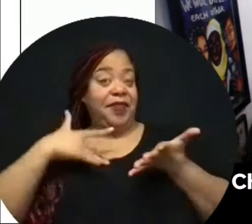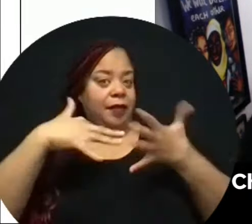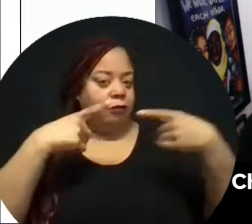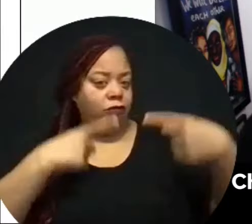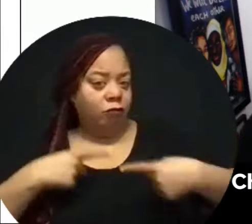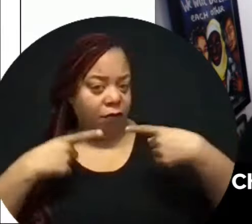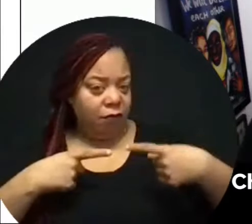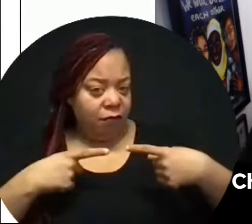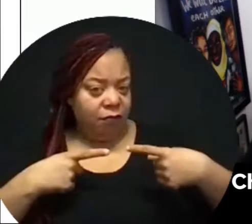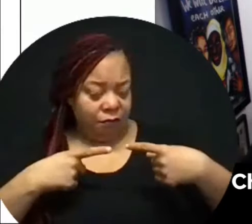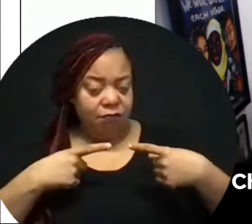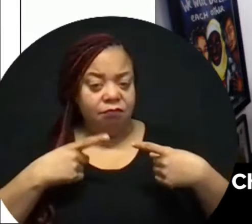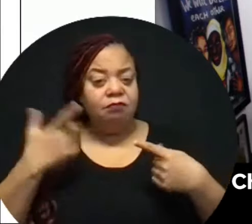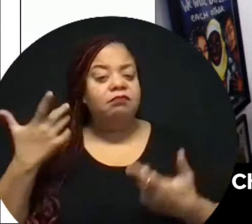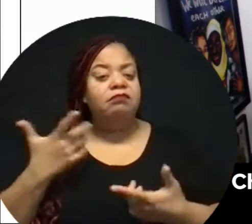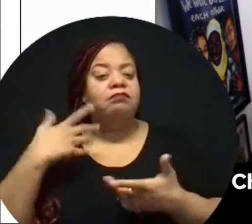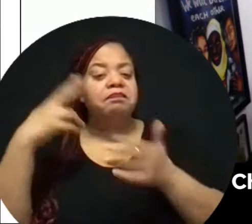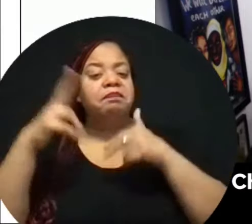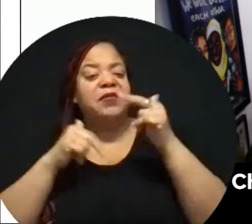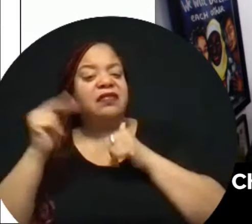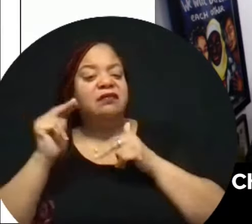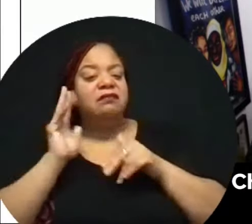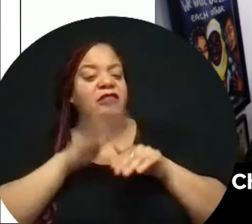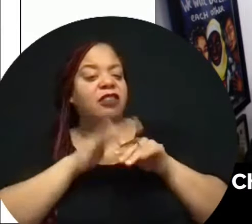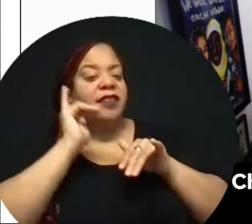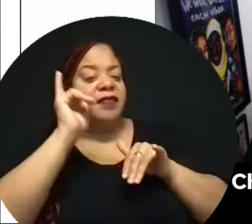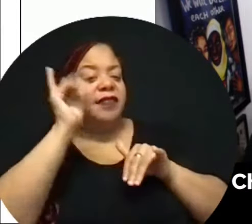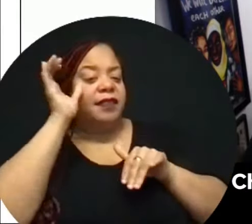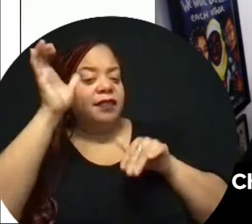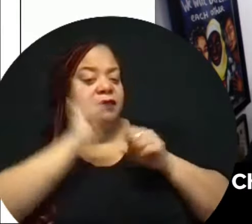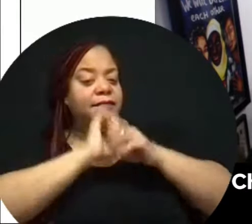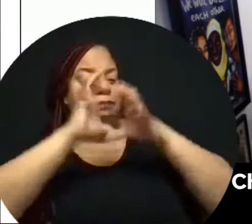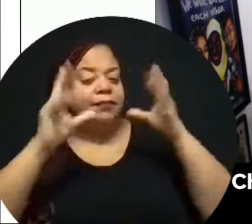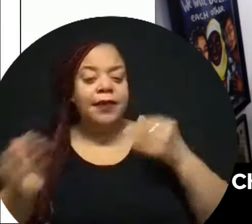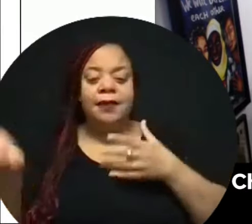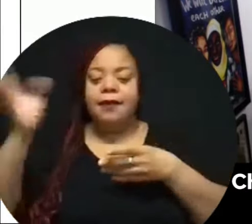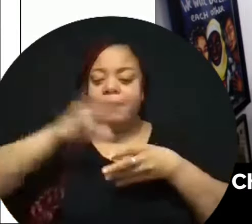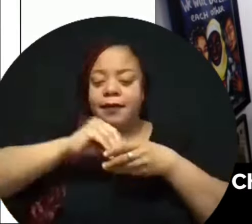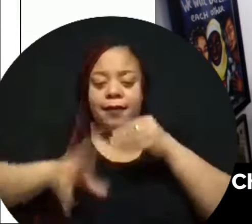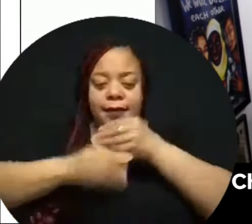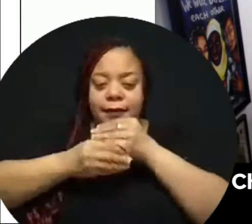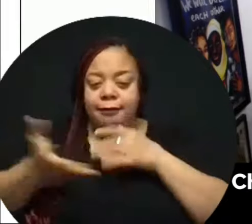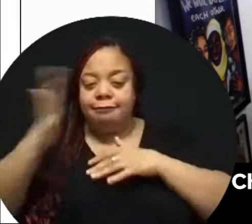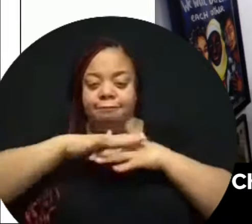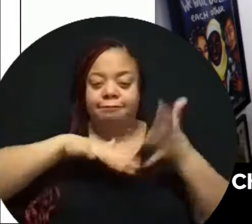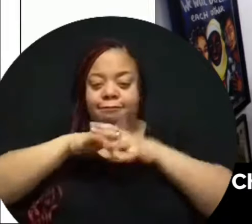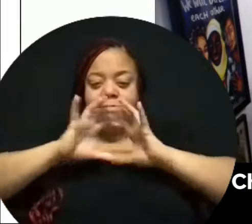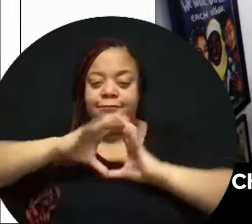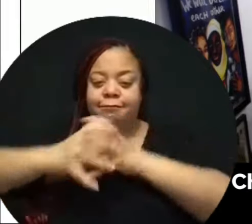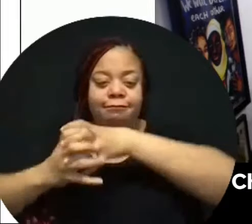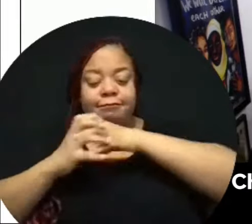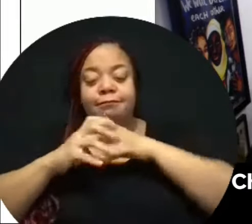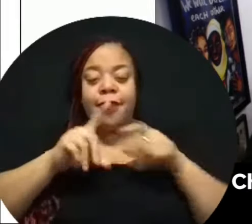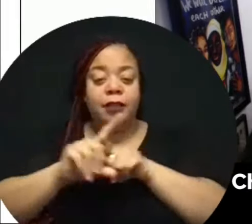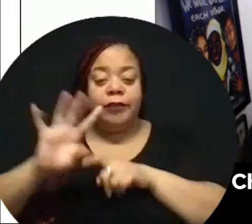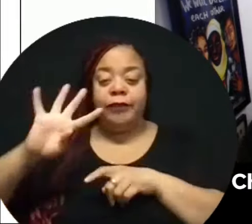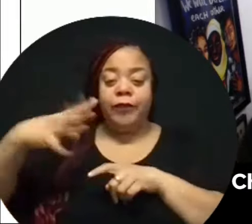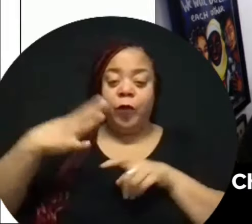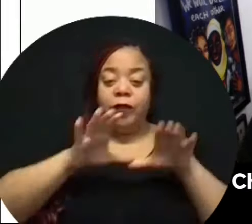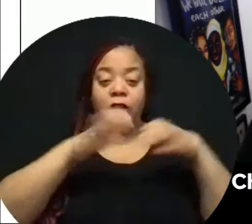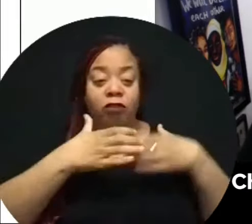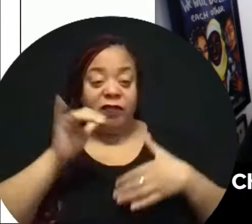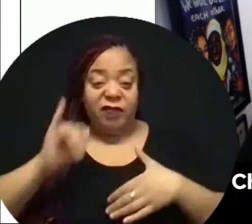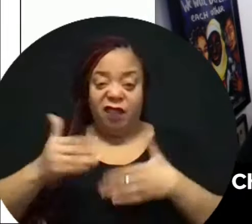tackling what it means for abolition to be green. And we have a truly fantastic lineup of panelists tonight, who I'm